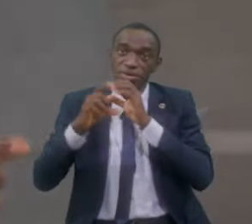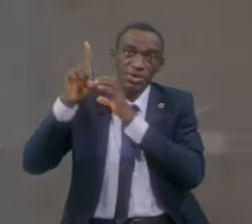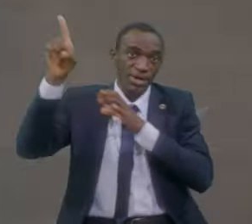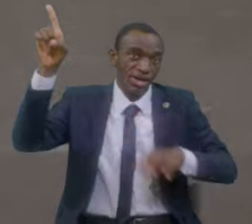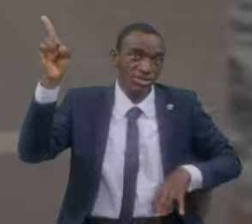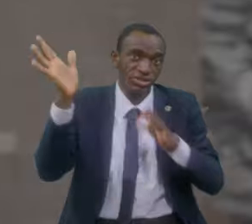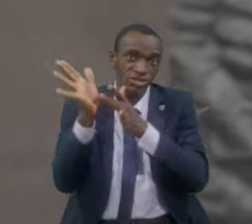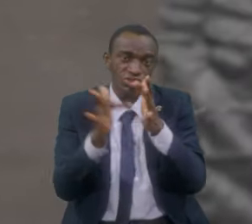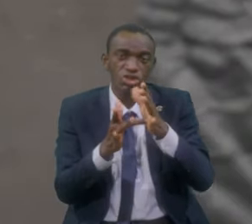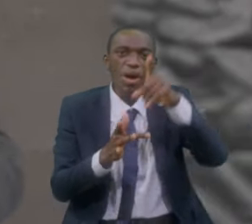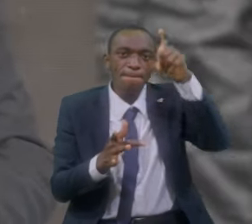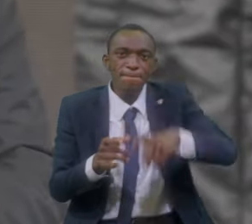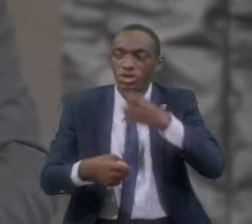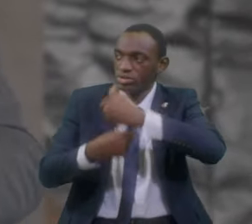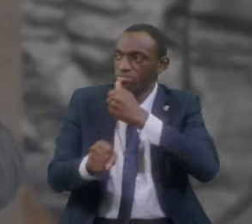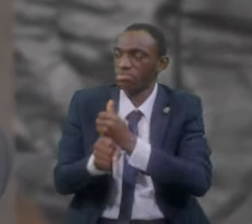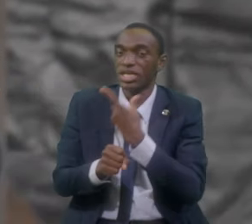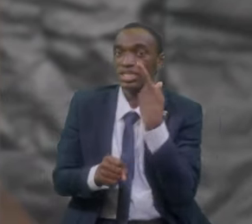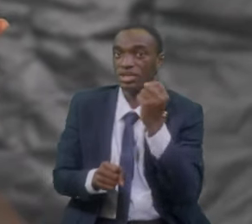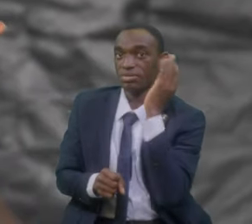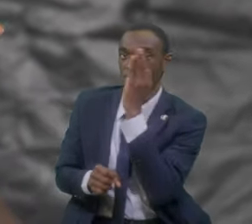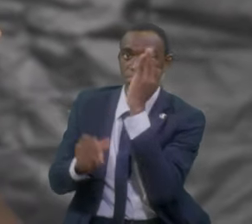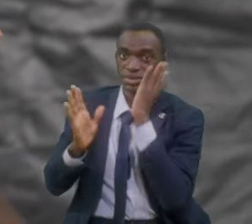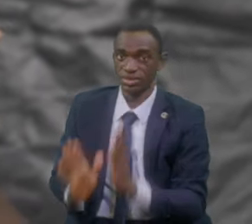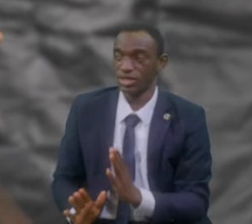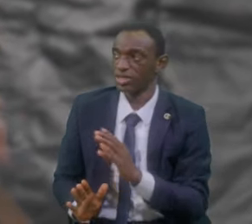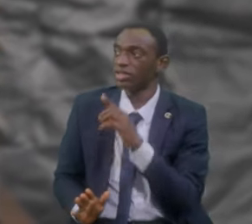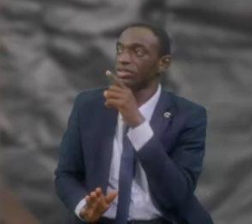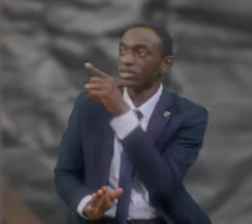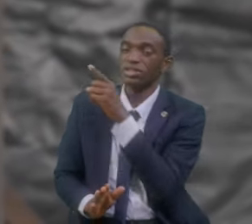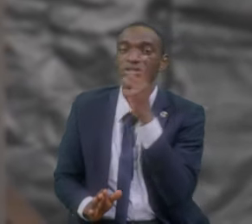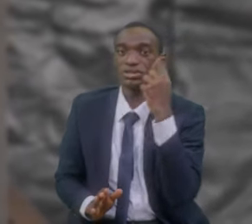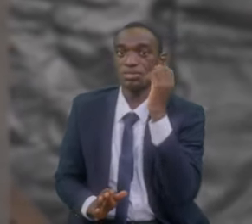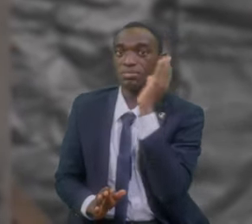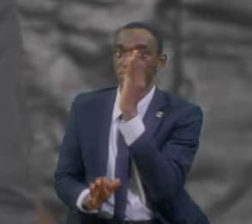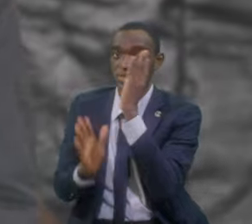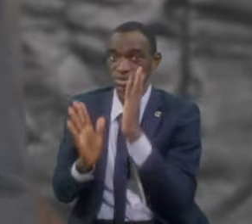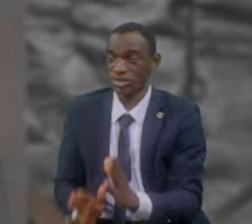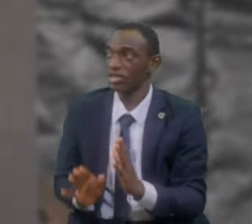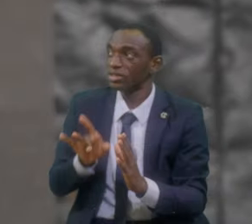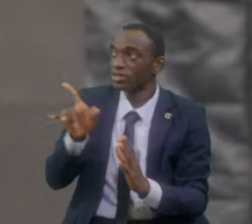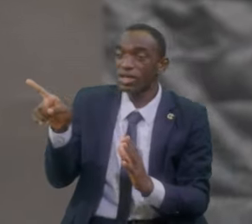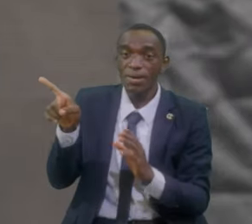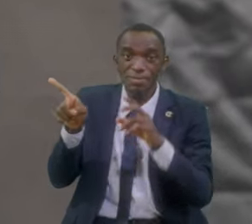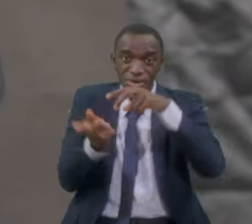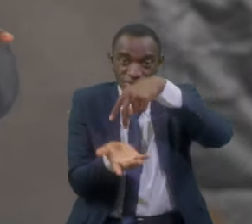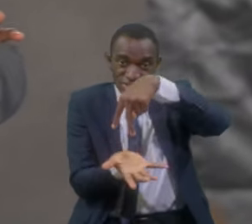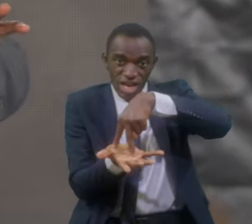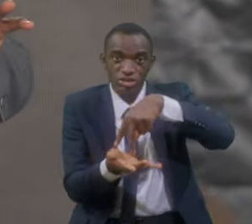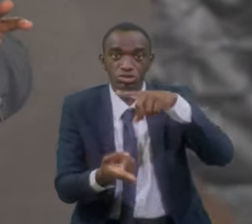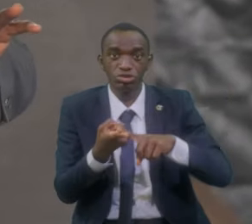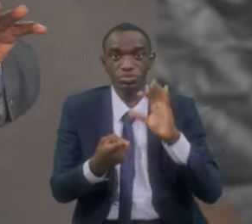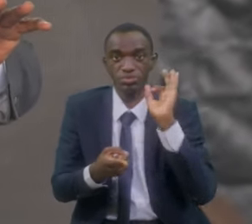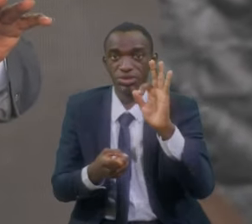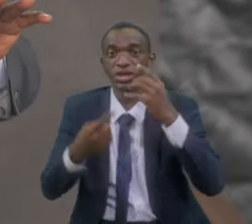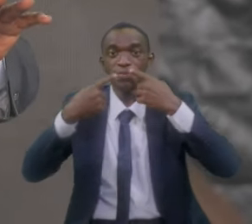the preacher, the pastor, the minister, the one who stands on the pulpit declaring